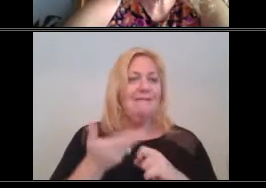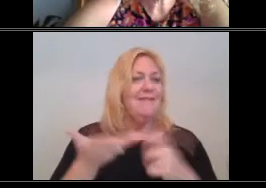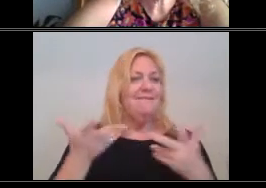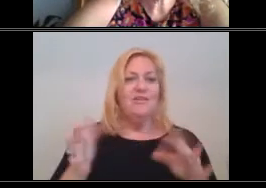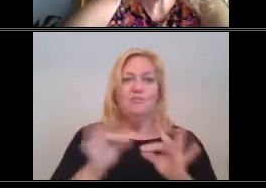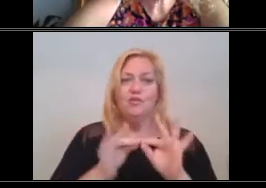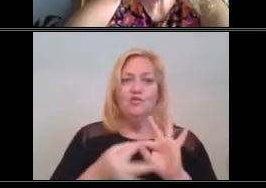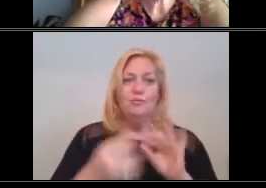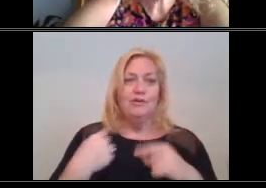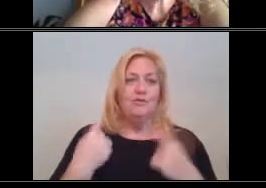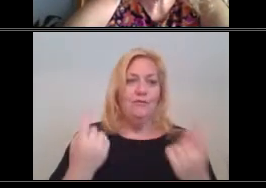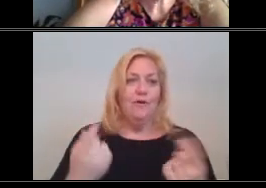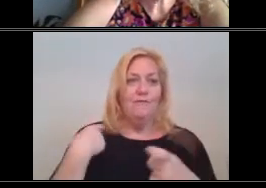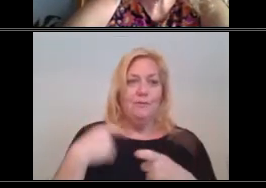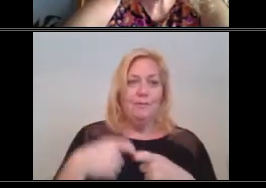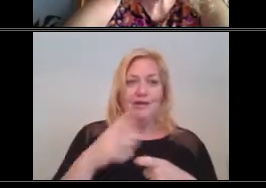so far.